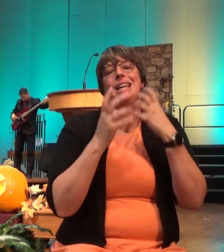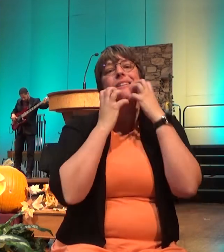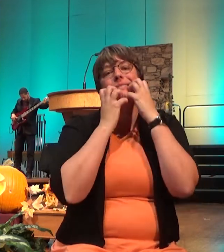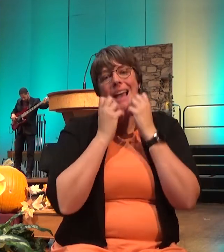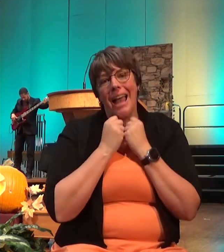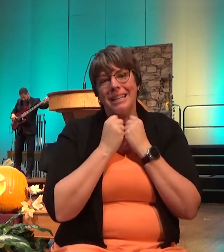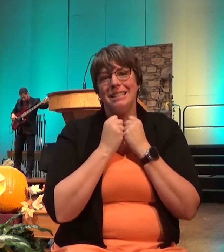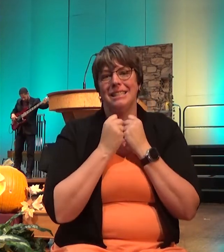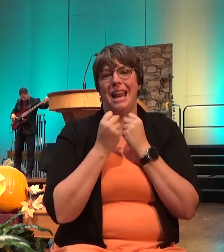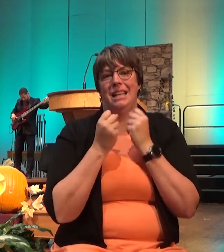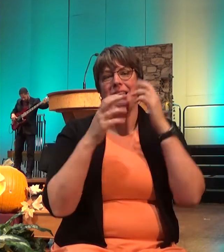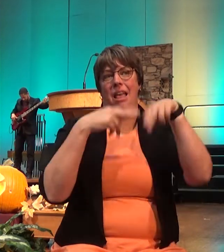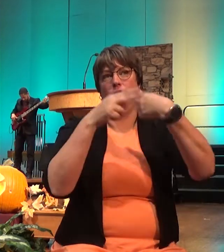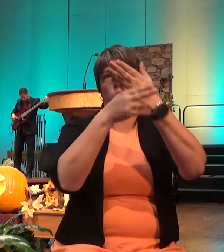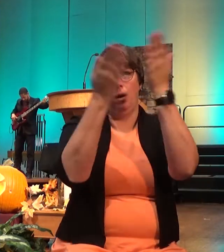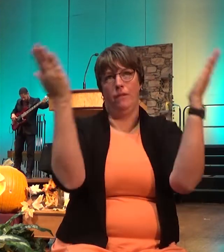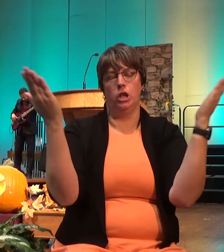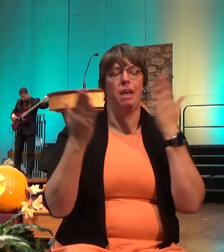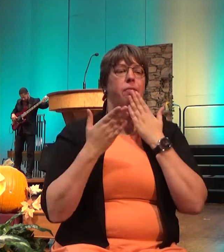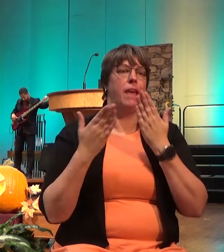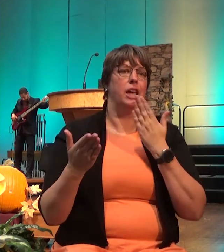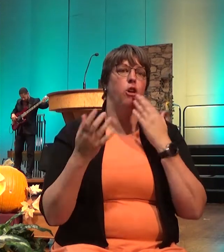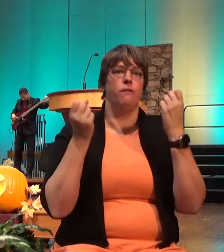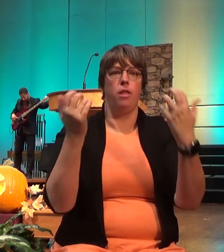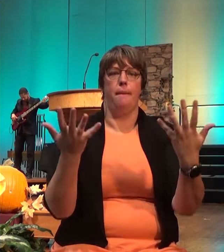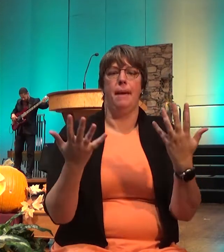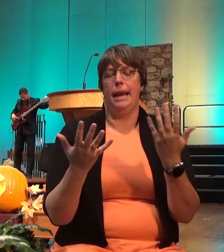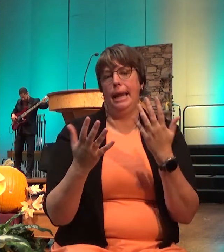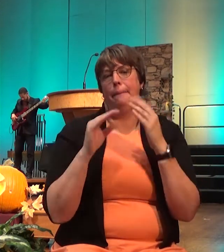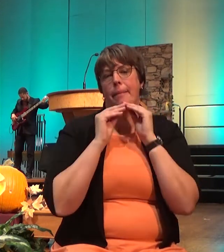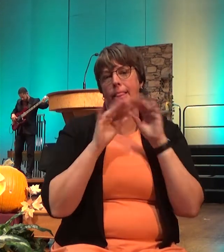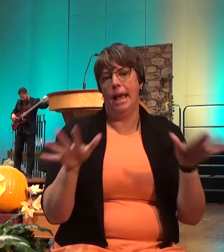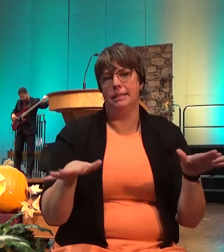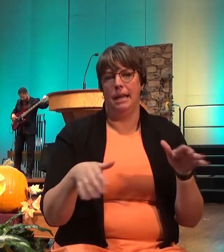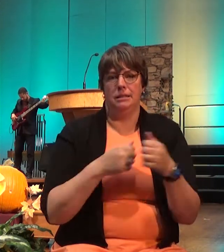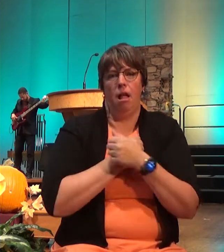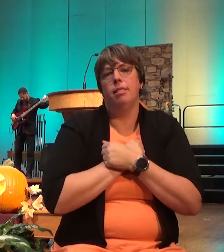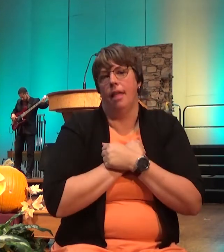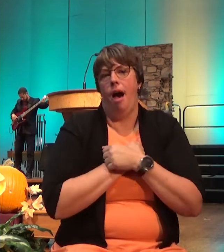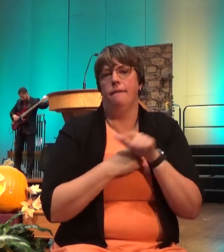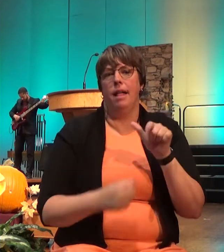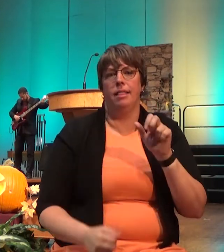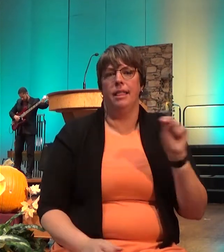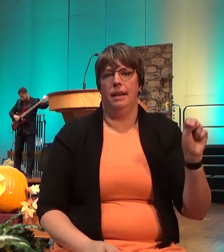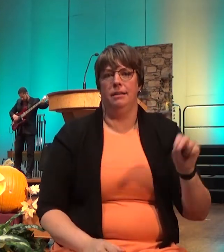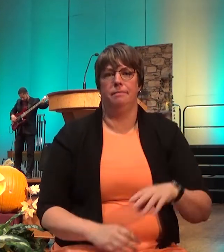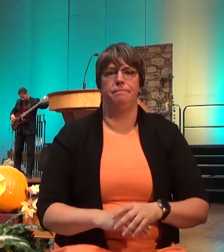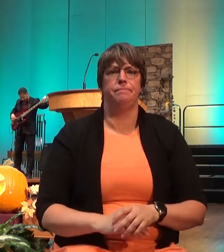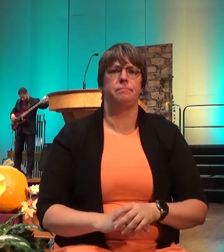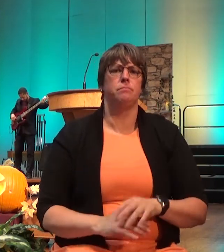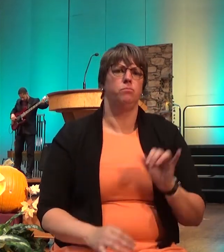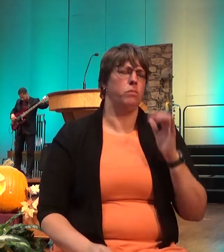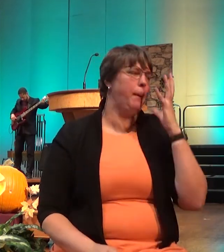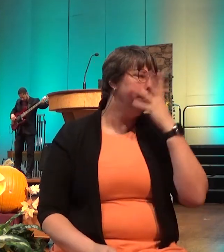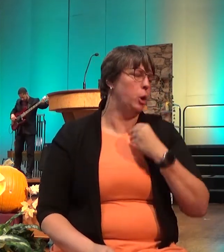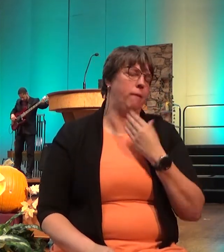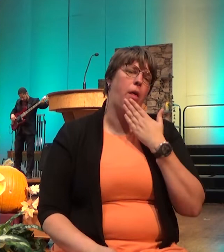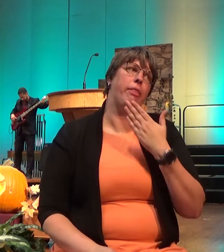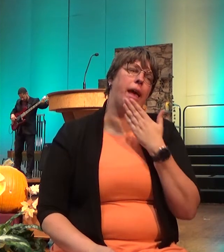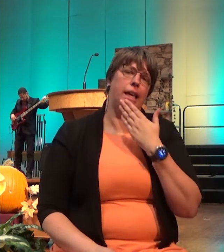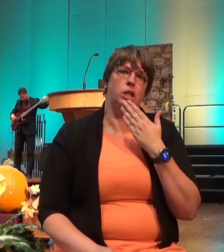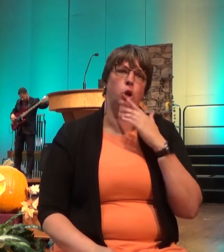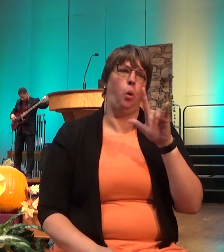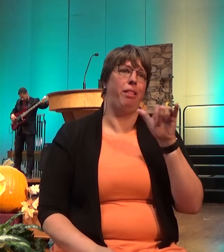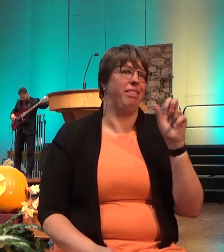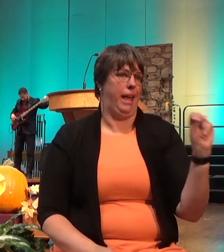for your many blessings, and so it is. Love, Lynn." Beautiful, beautiful. Thank you, Lynn, for your contributions and for this lovely note